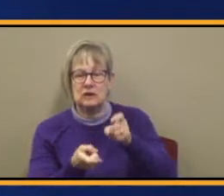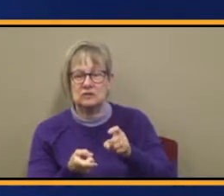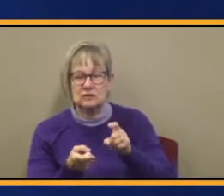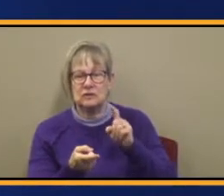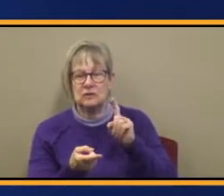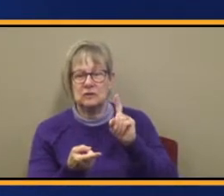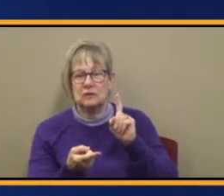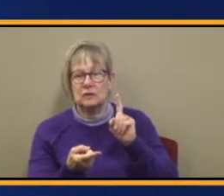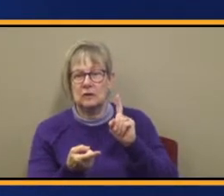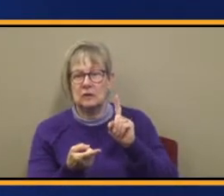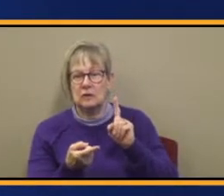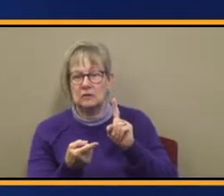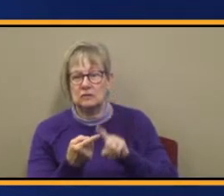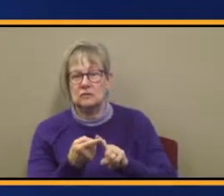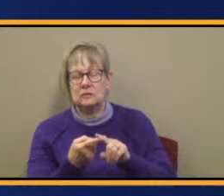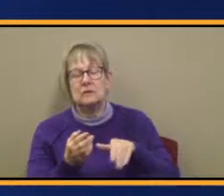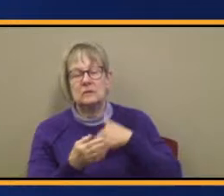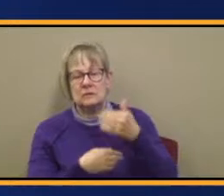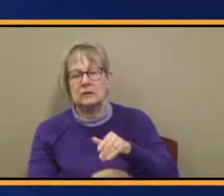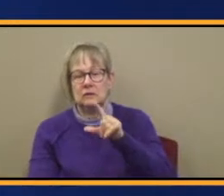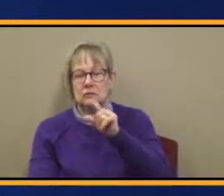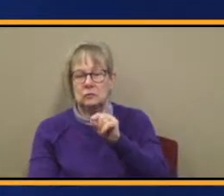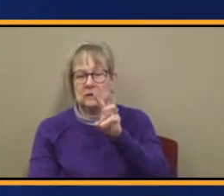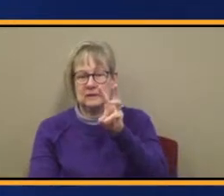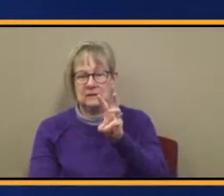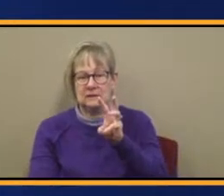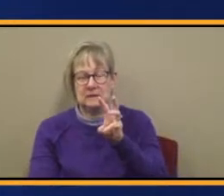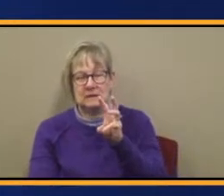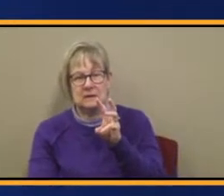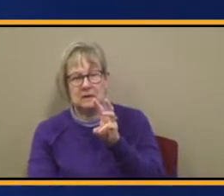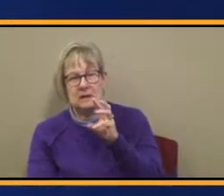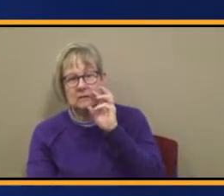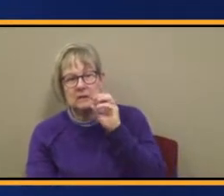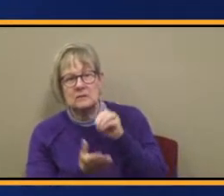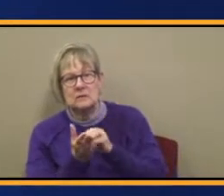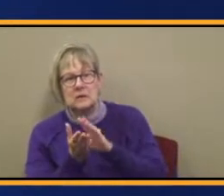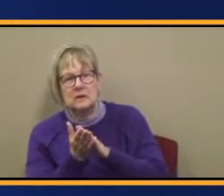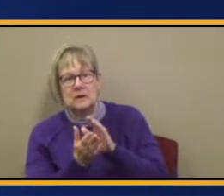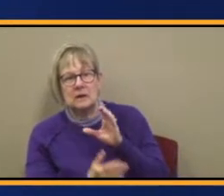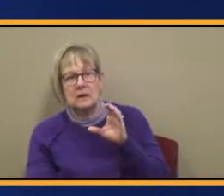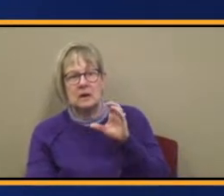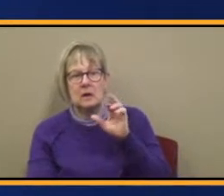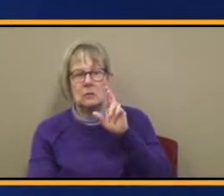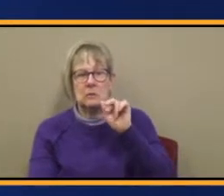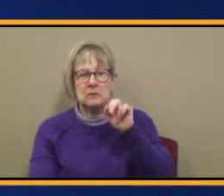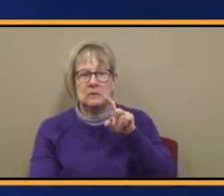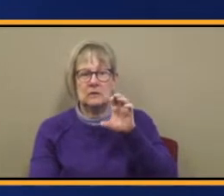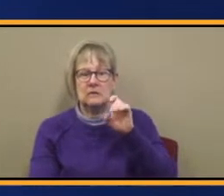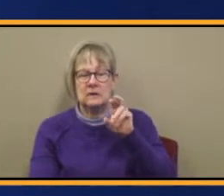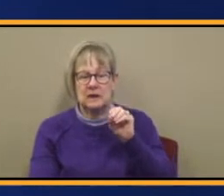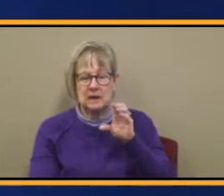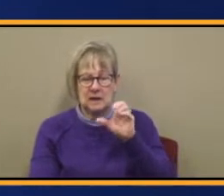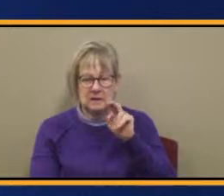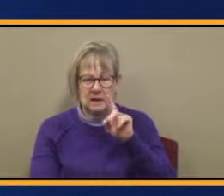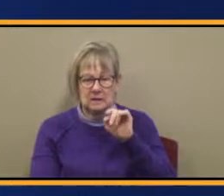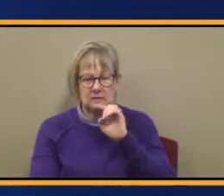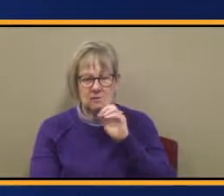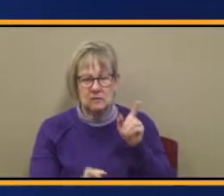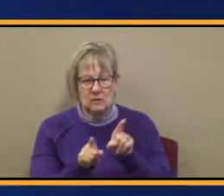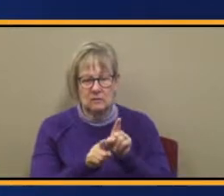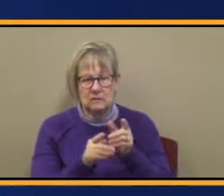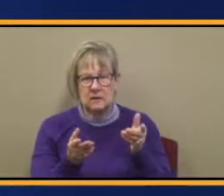25, so we'll go to item 26. And for the record, Representatives Hernandez and Canales are also present in council